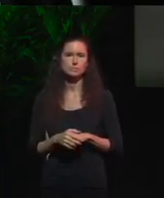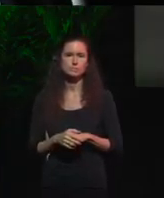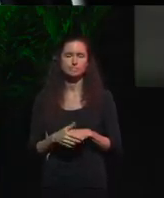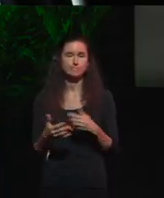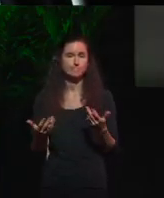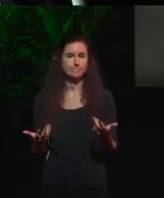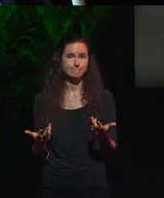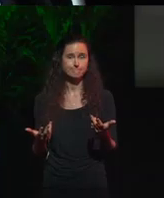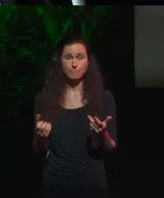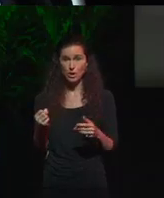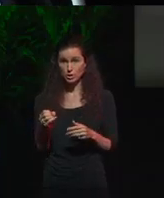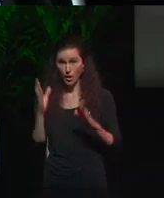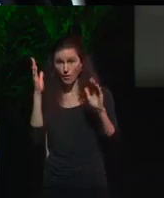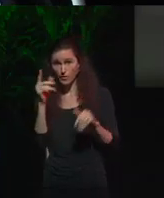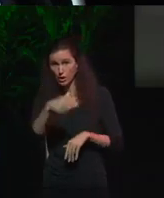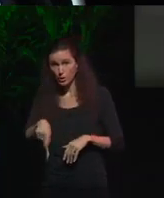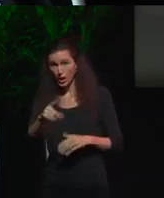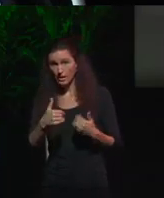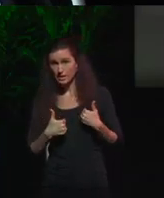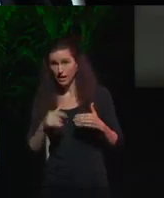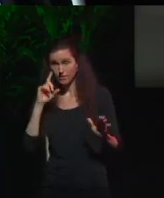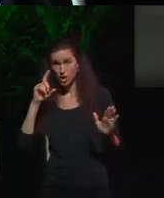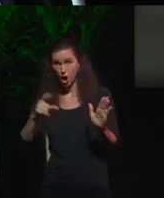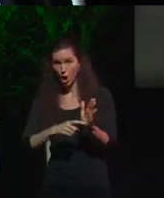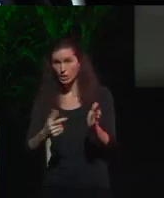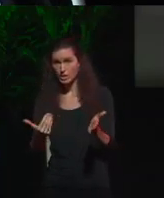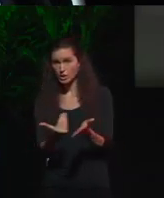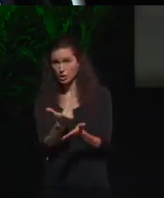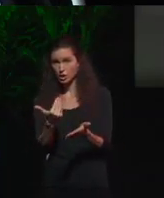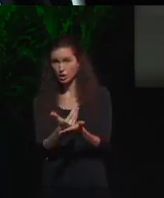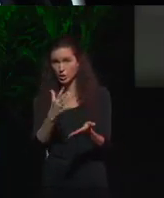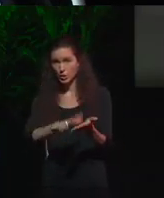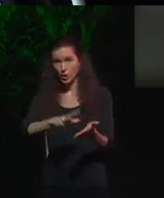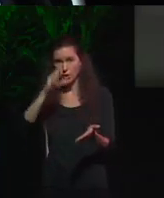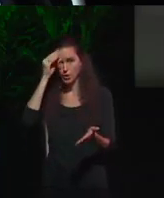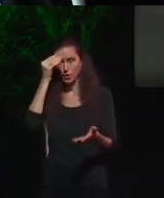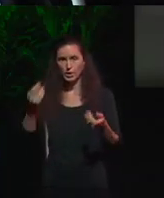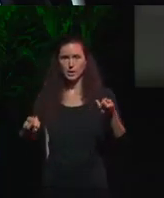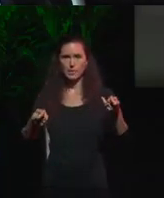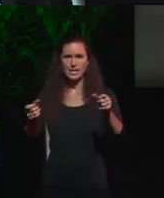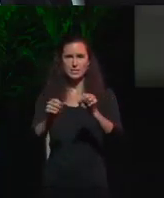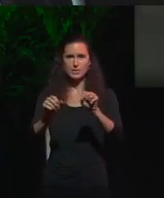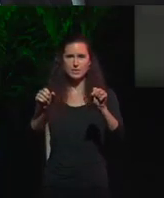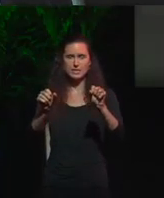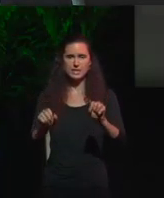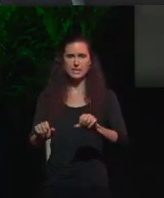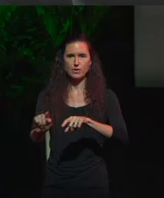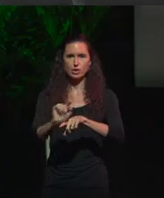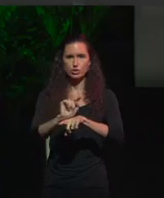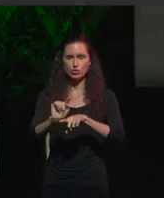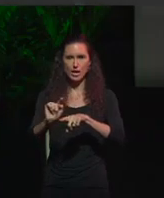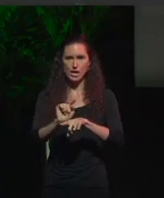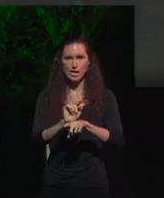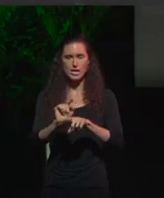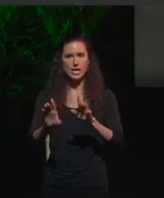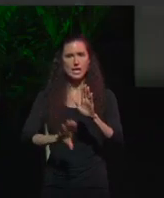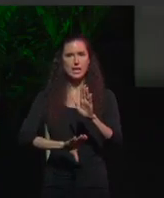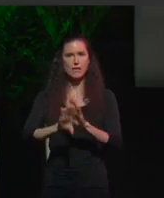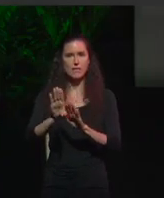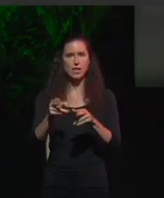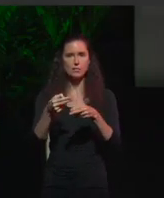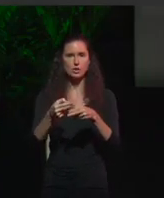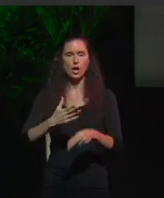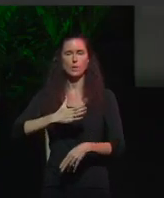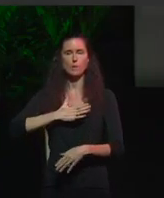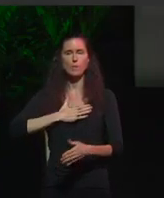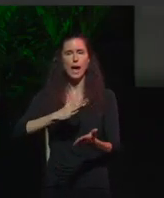So hopefully you guys have noticed there is a new learning management system for training and development and faculty development. It's called